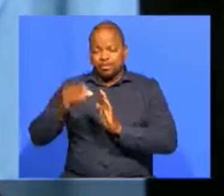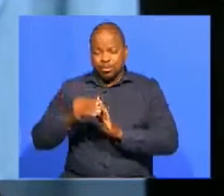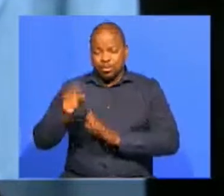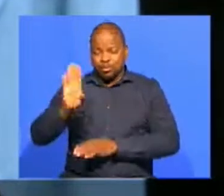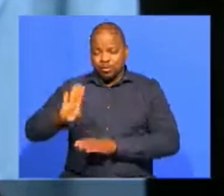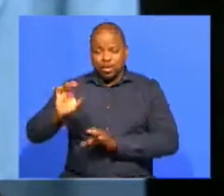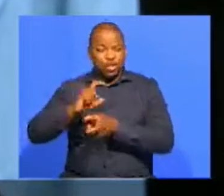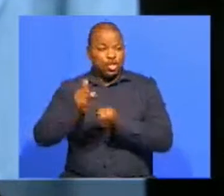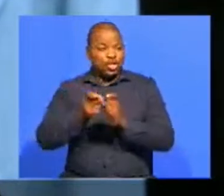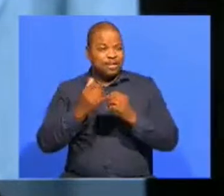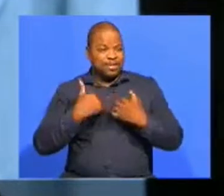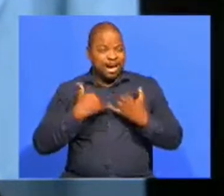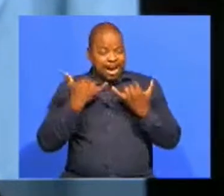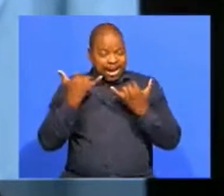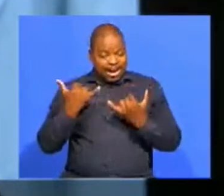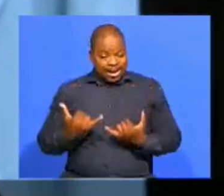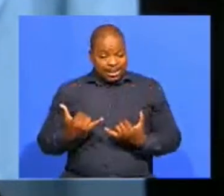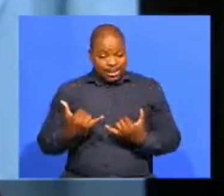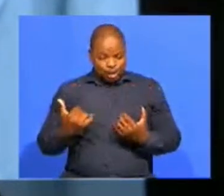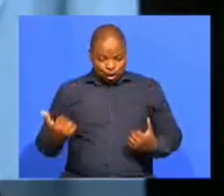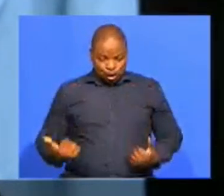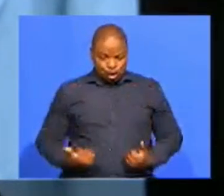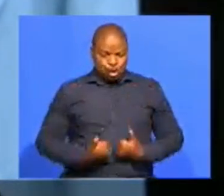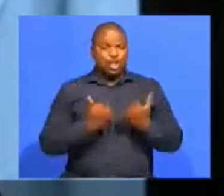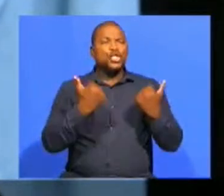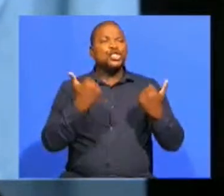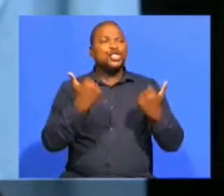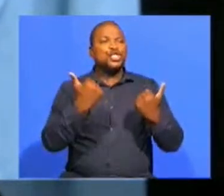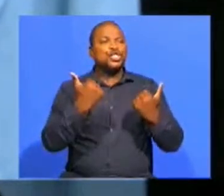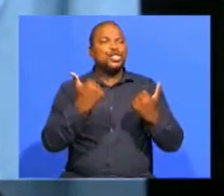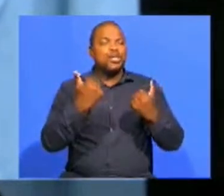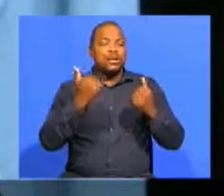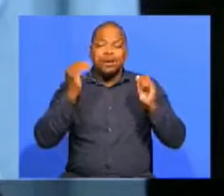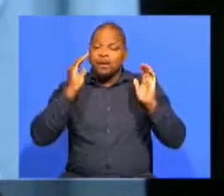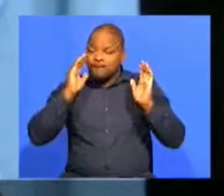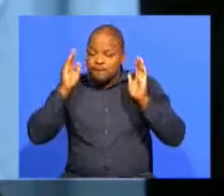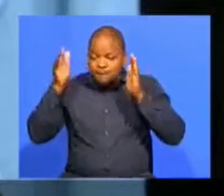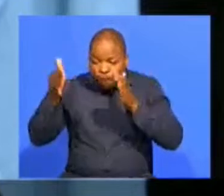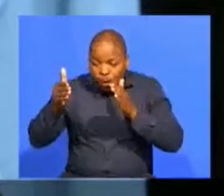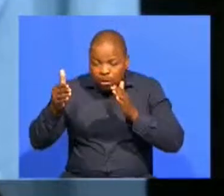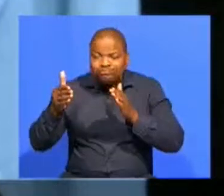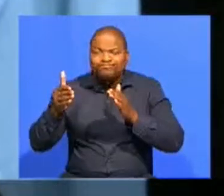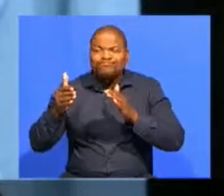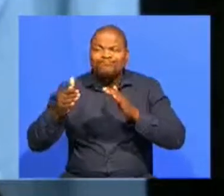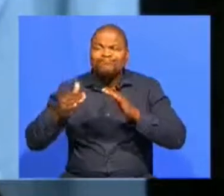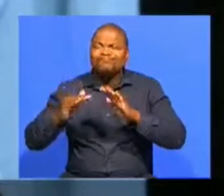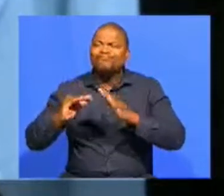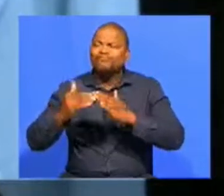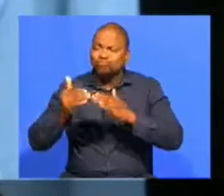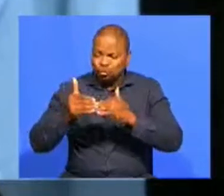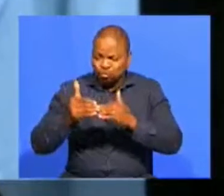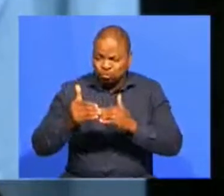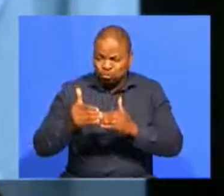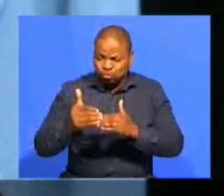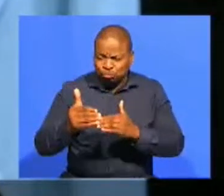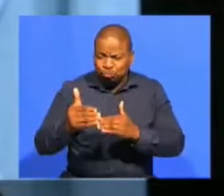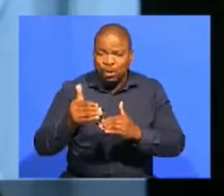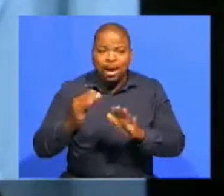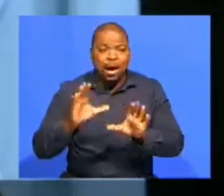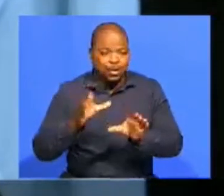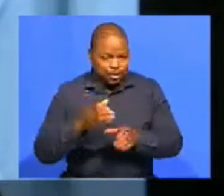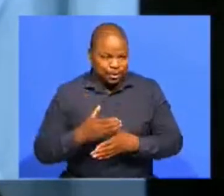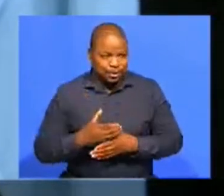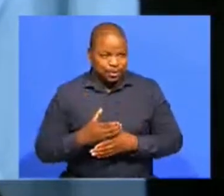Botswana, navigating it through challenges with a focus on stability and progressive